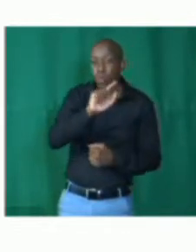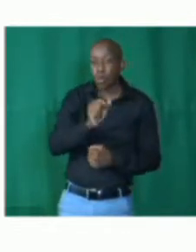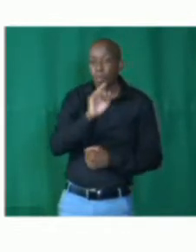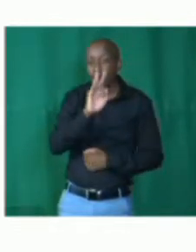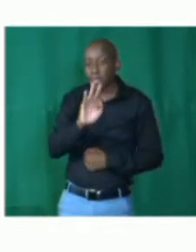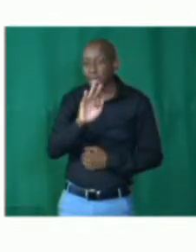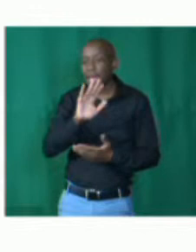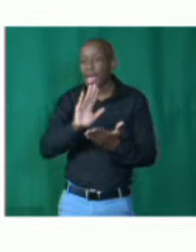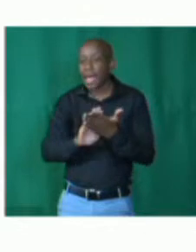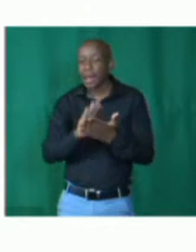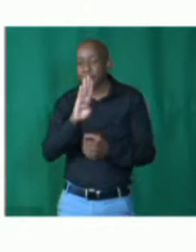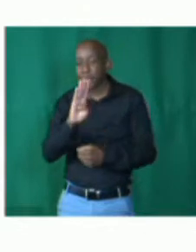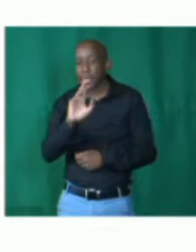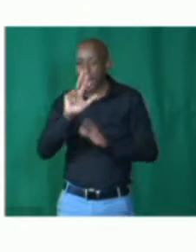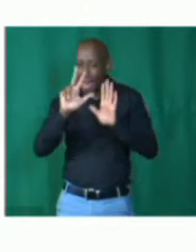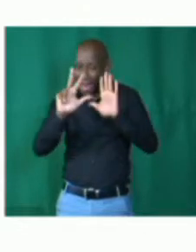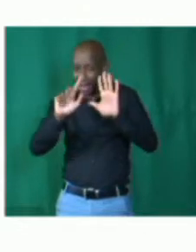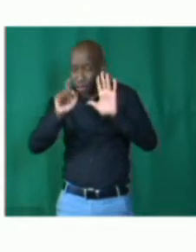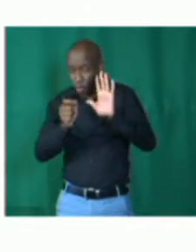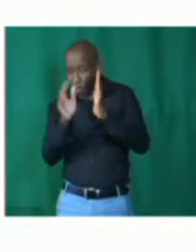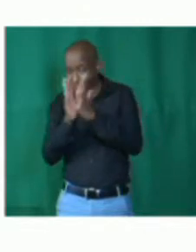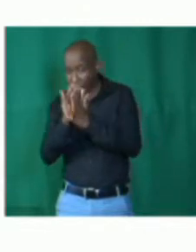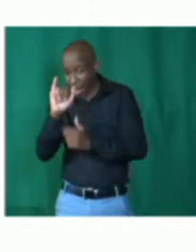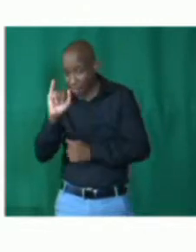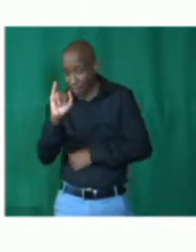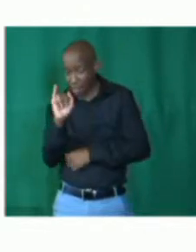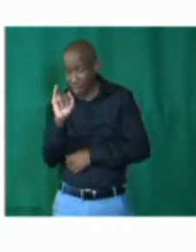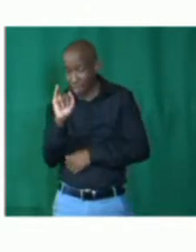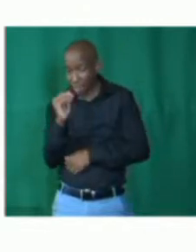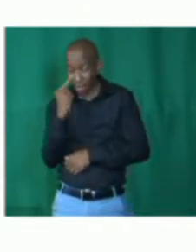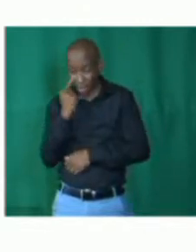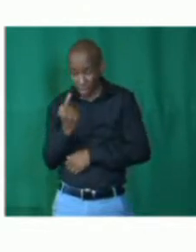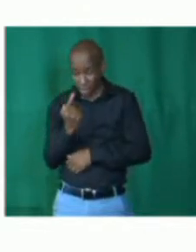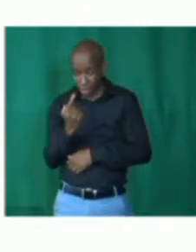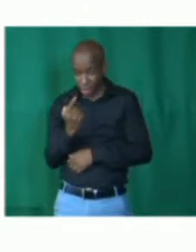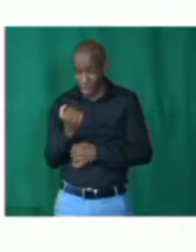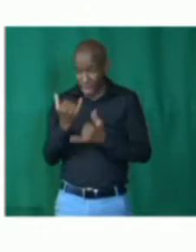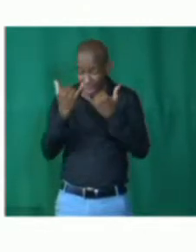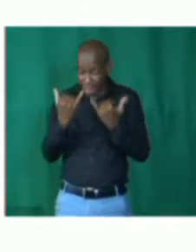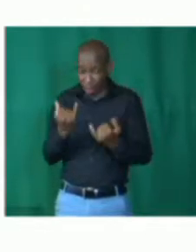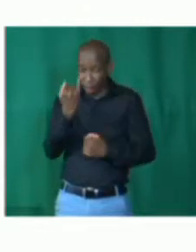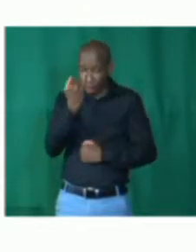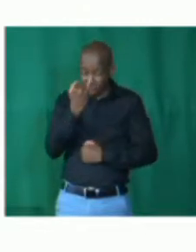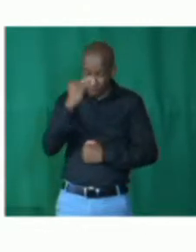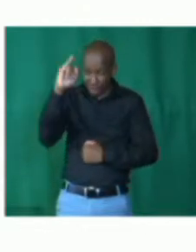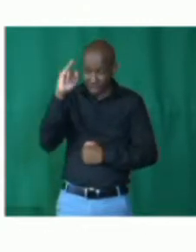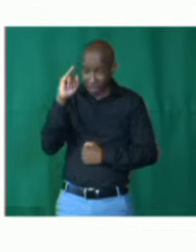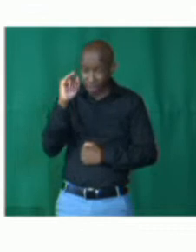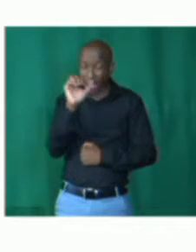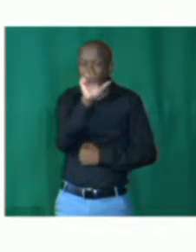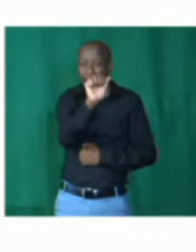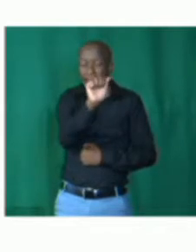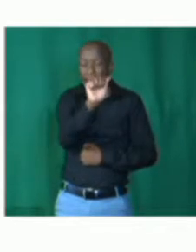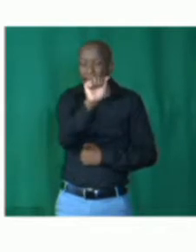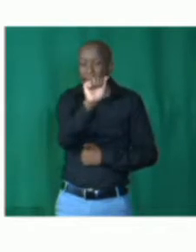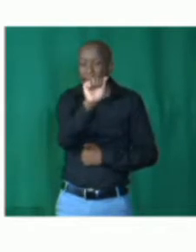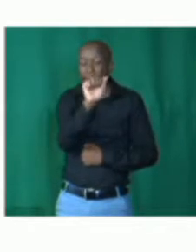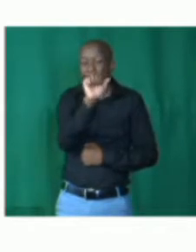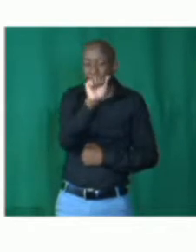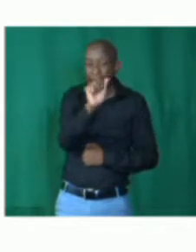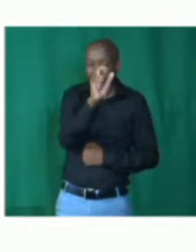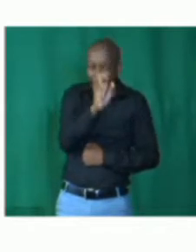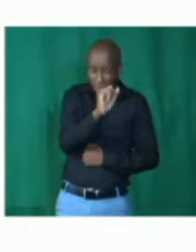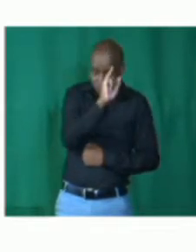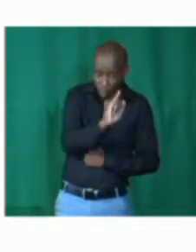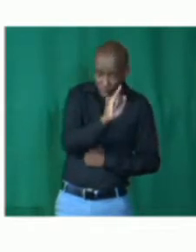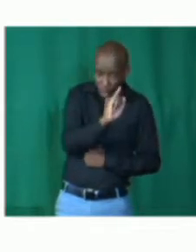B as 8,11. So we can let the first coordinate, which is A in our case, we let it be